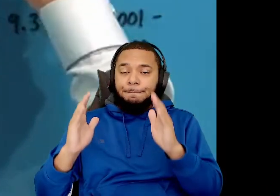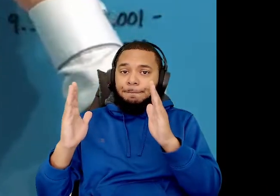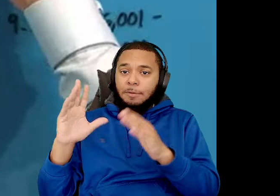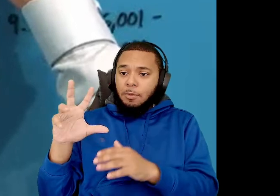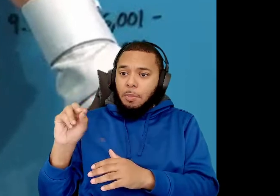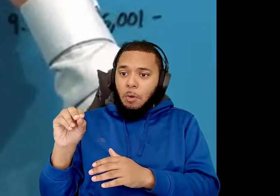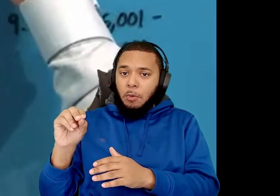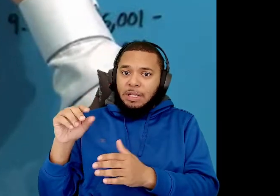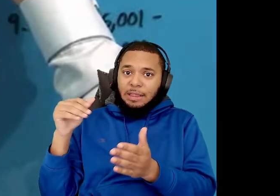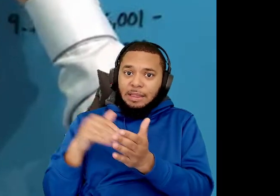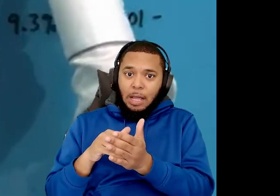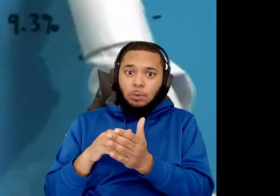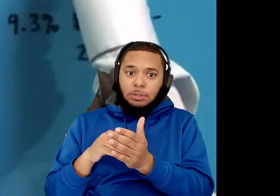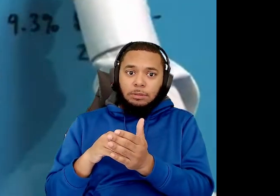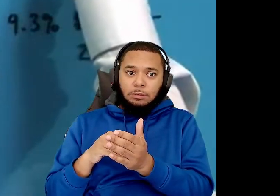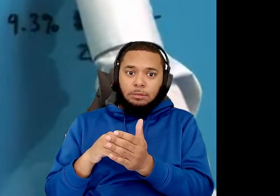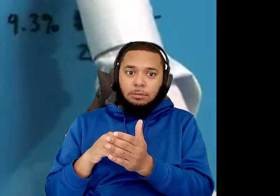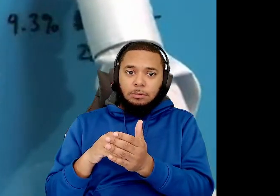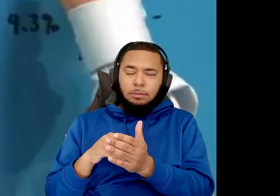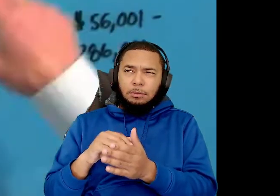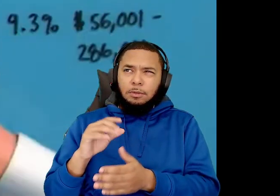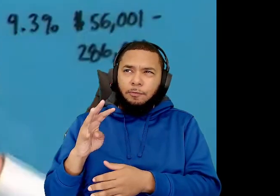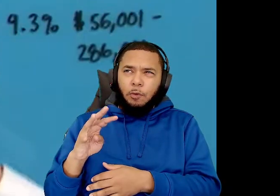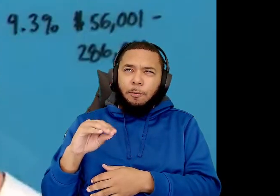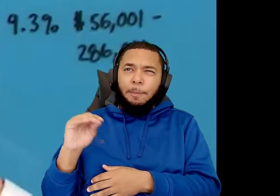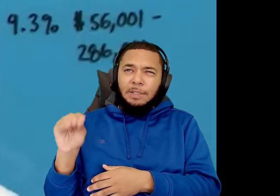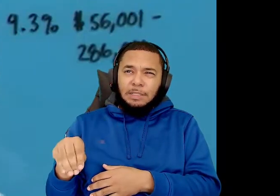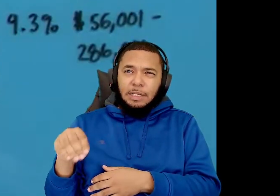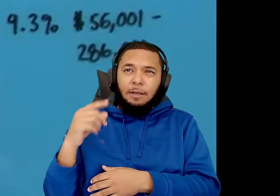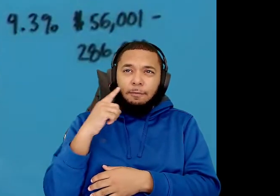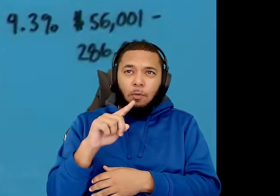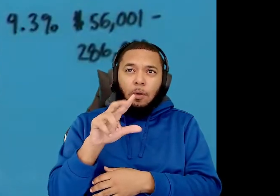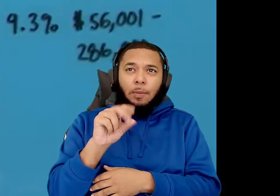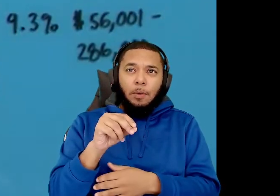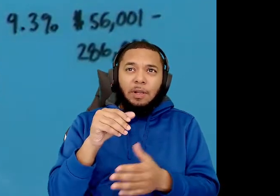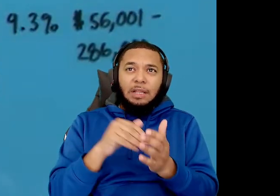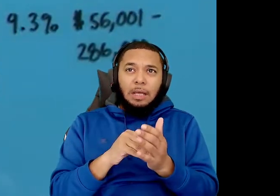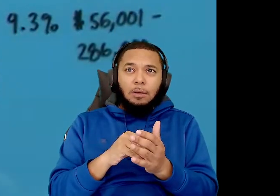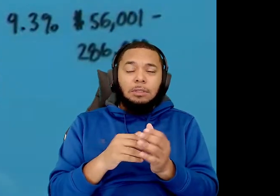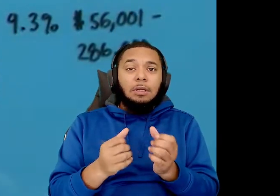30,000, well, 4% of 30,000 is